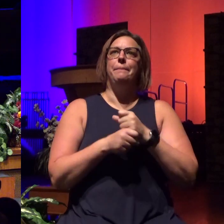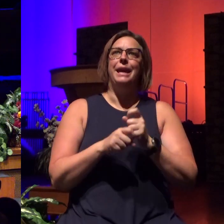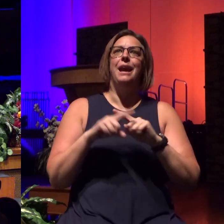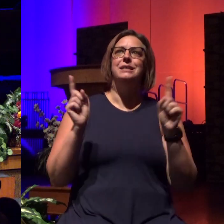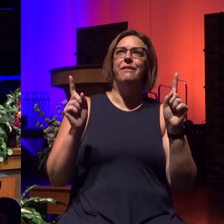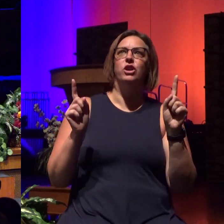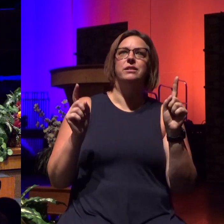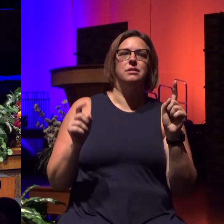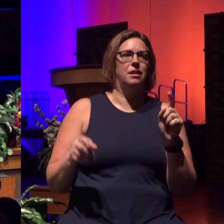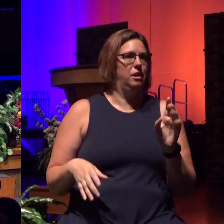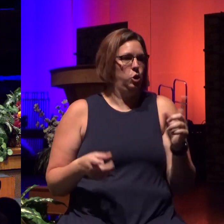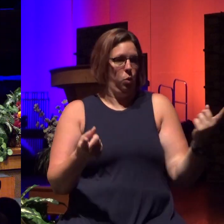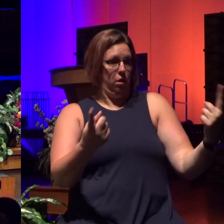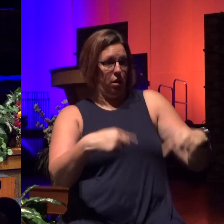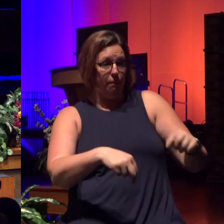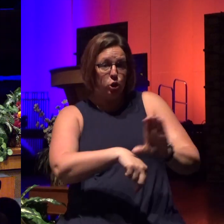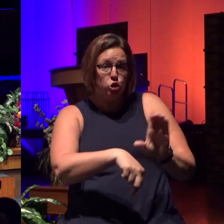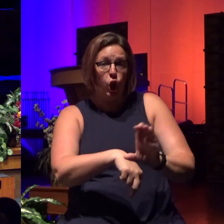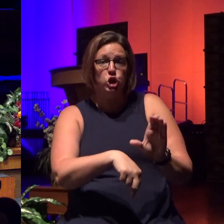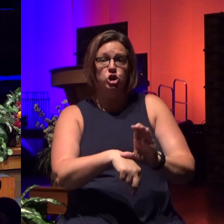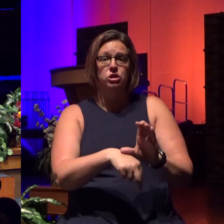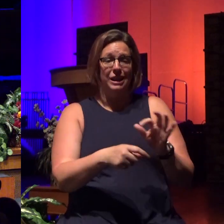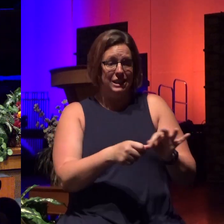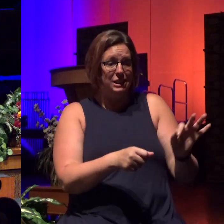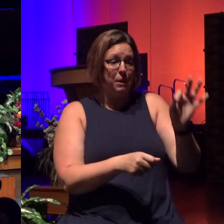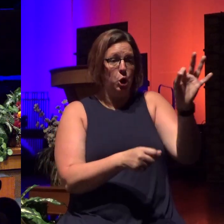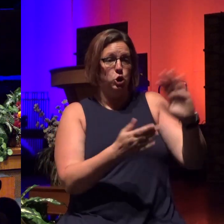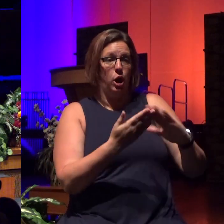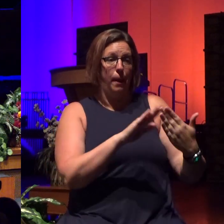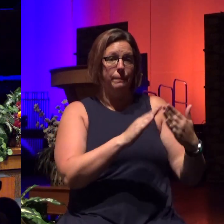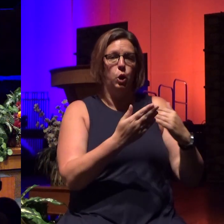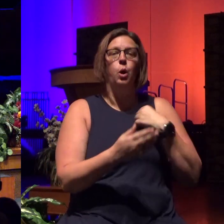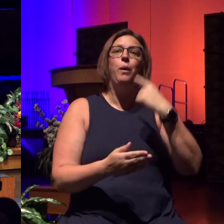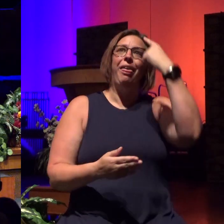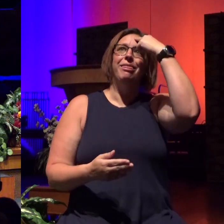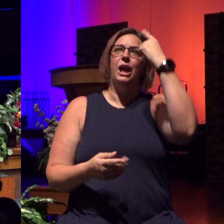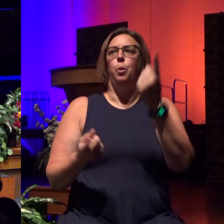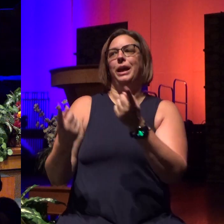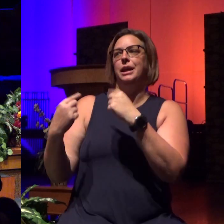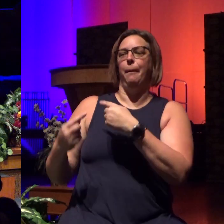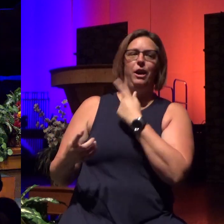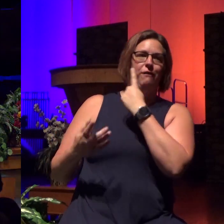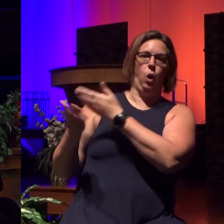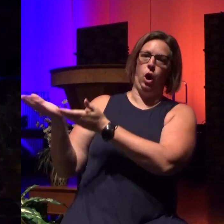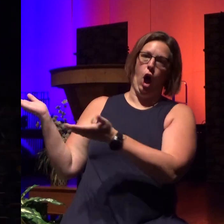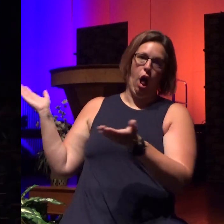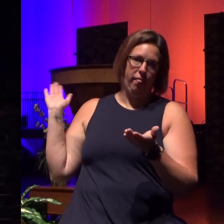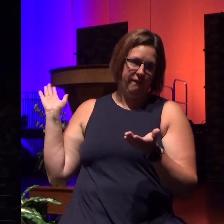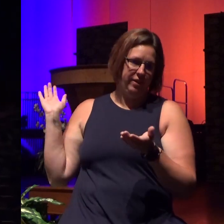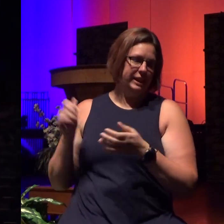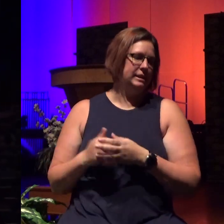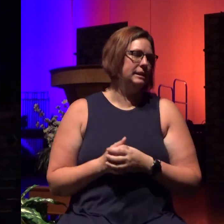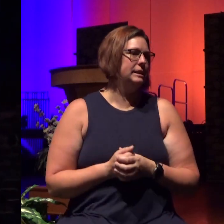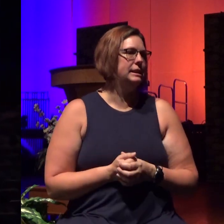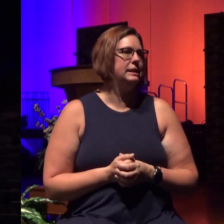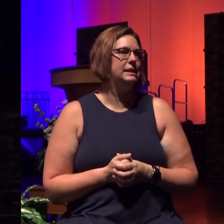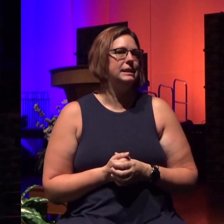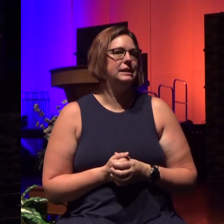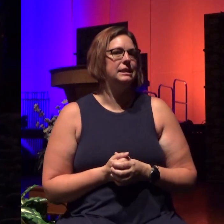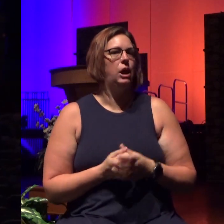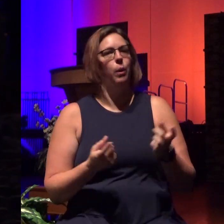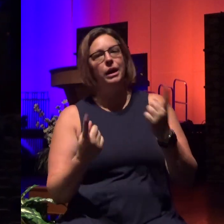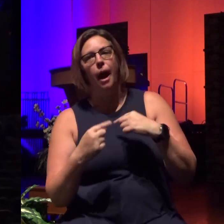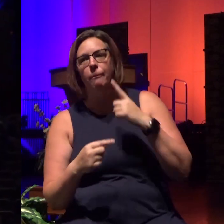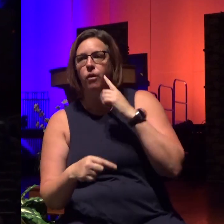community. I always say that we think we come here for the pageantry of all this. We come for